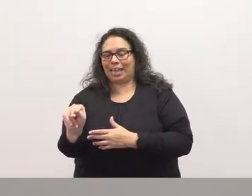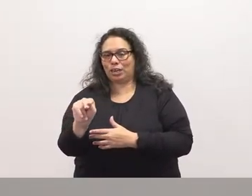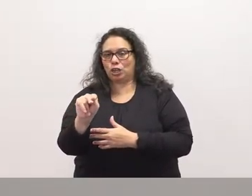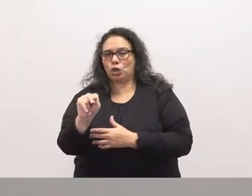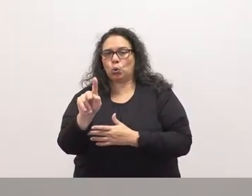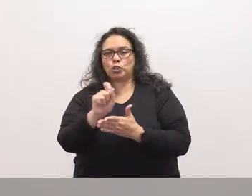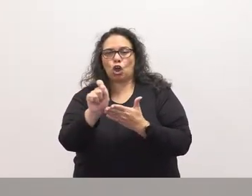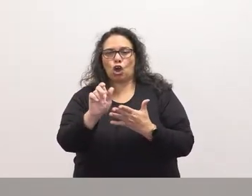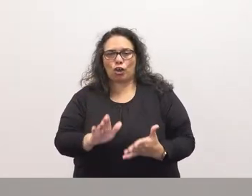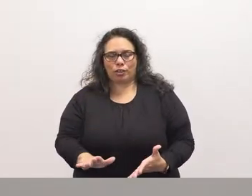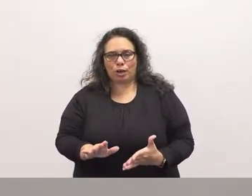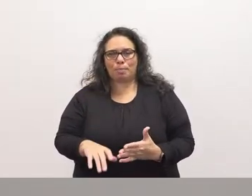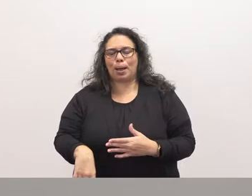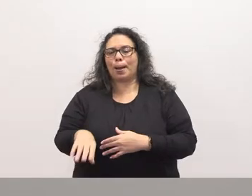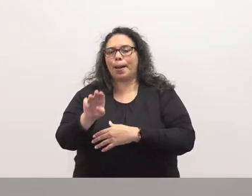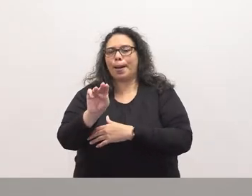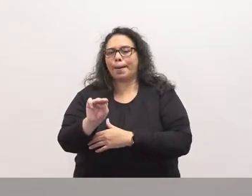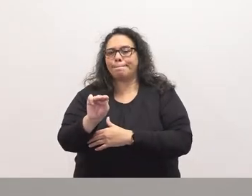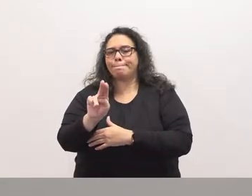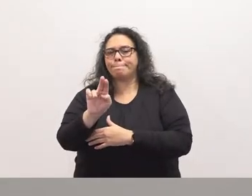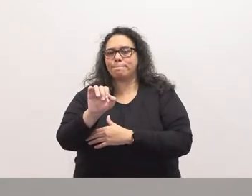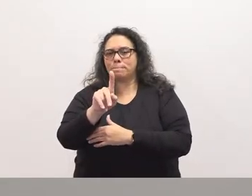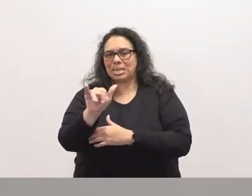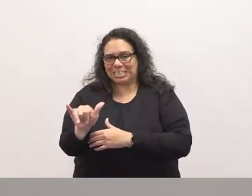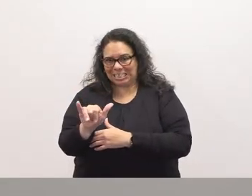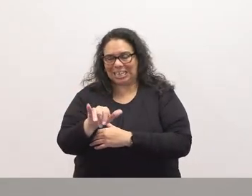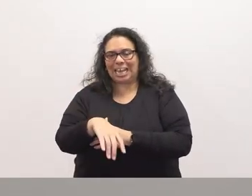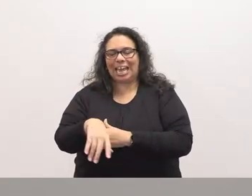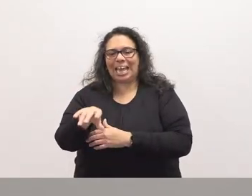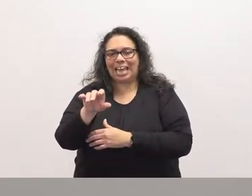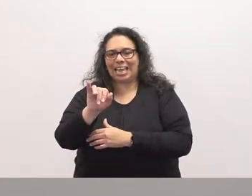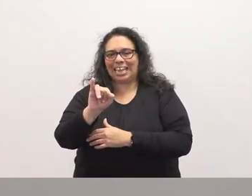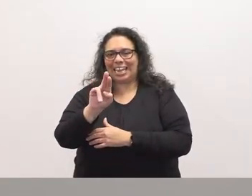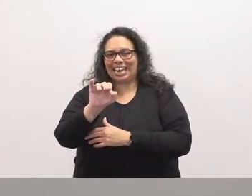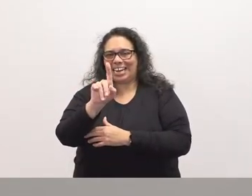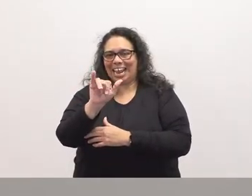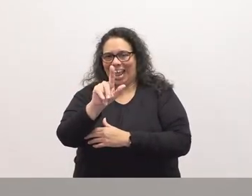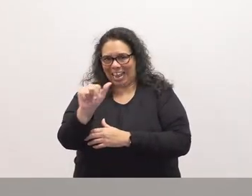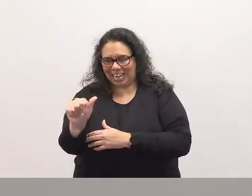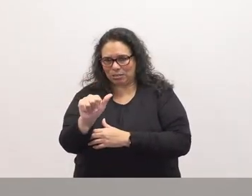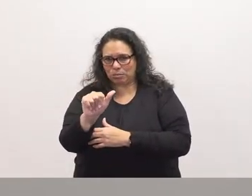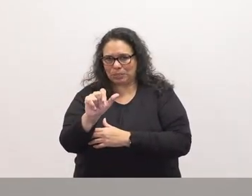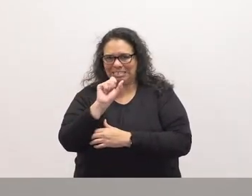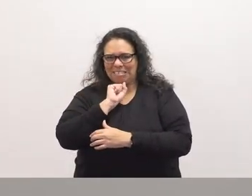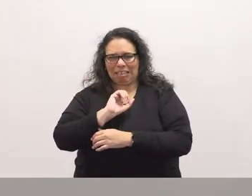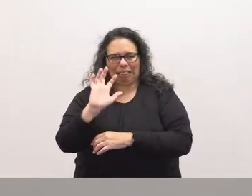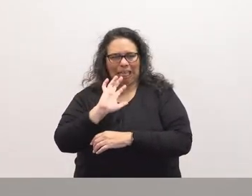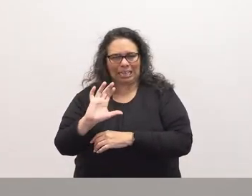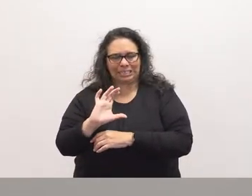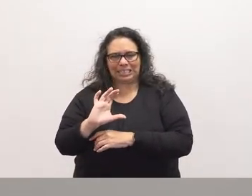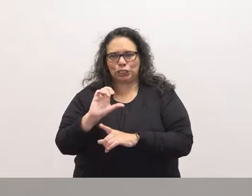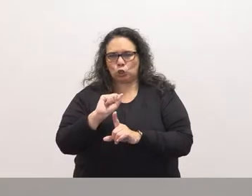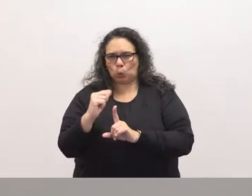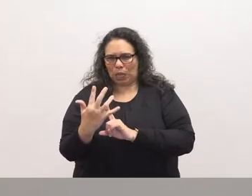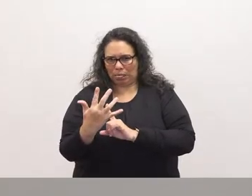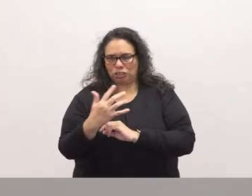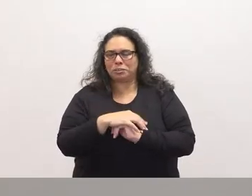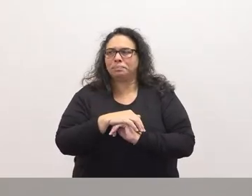Studies about Muncie, Indiana, considered the classics in sociology.